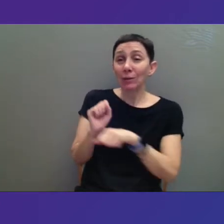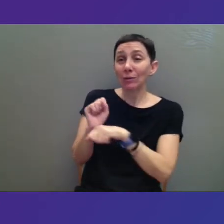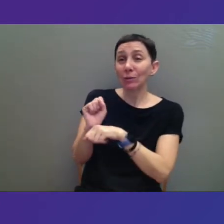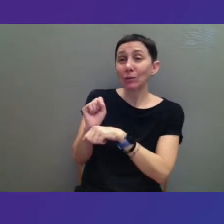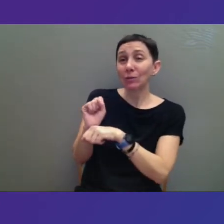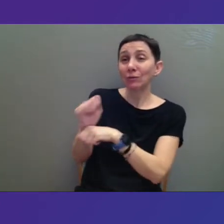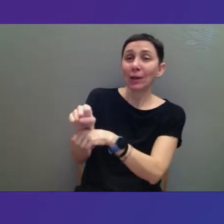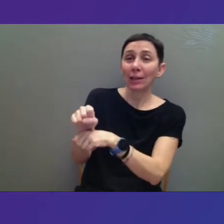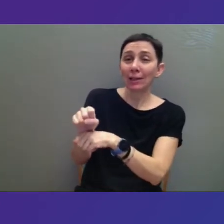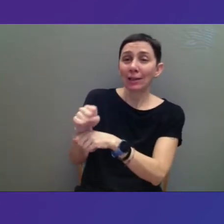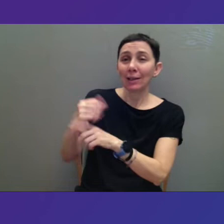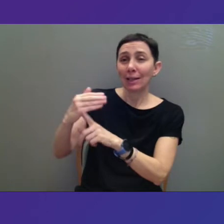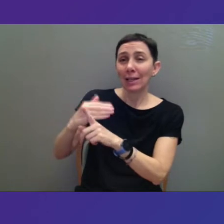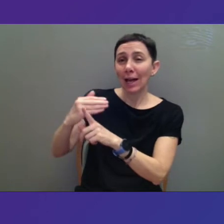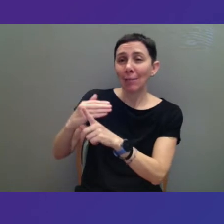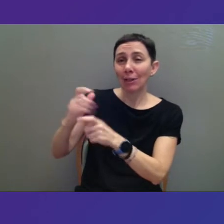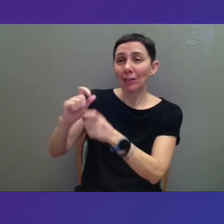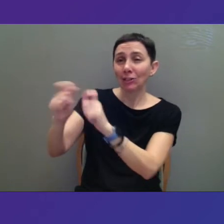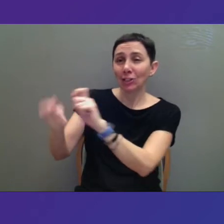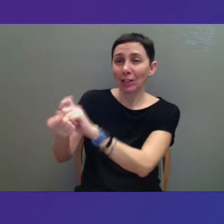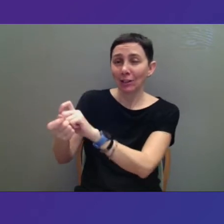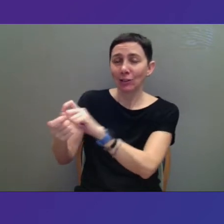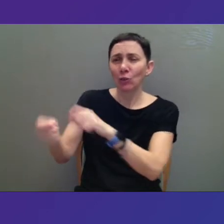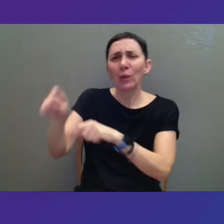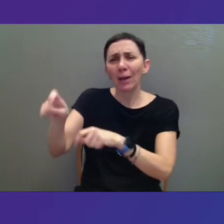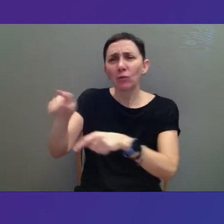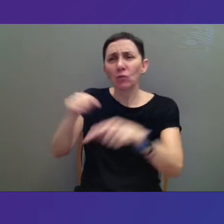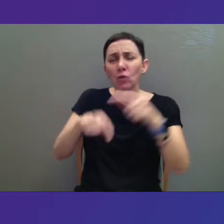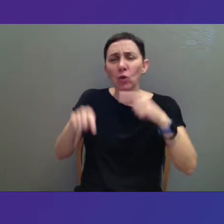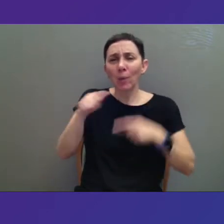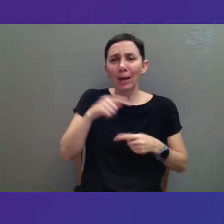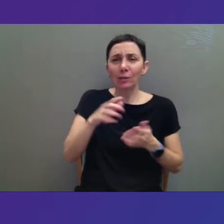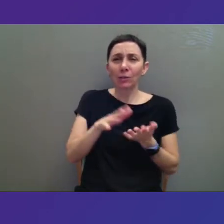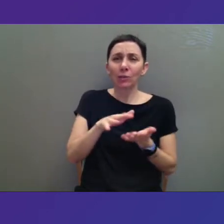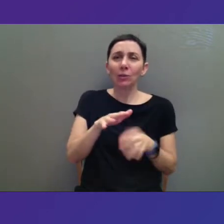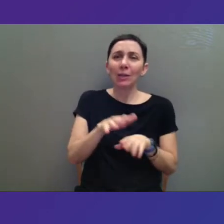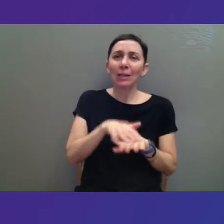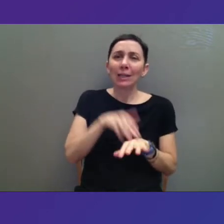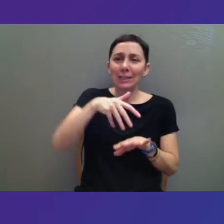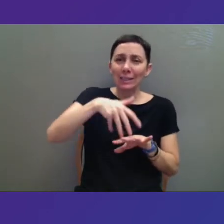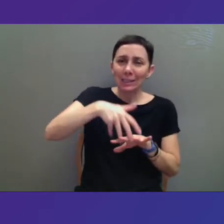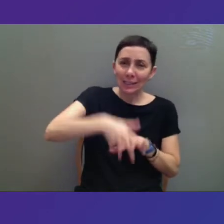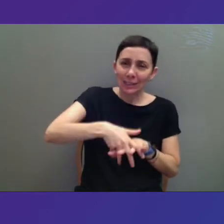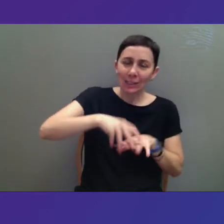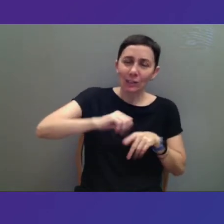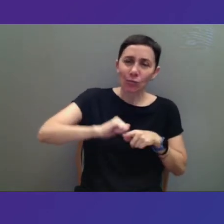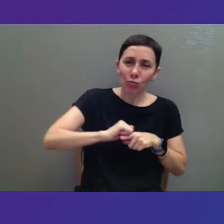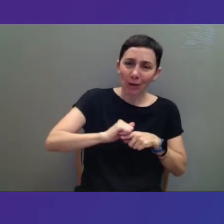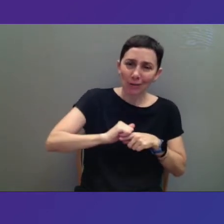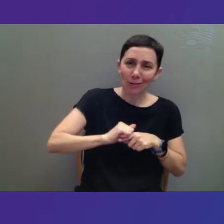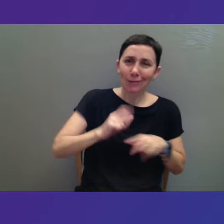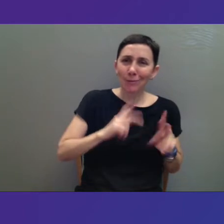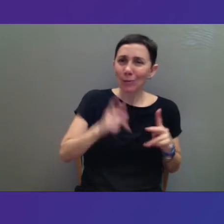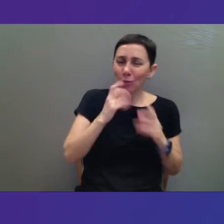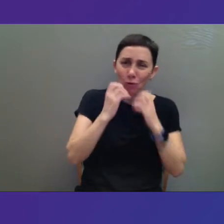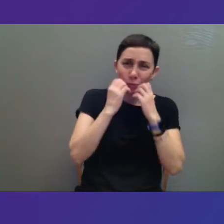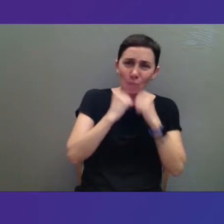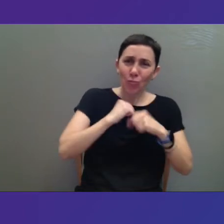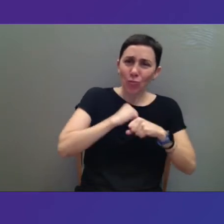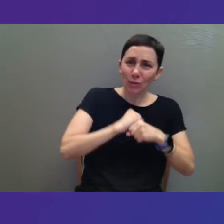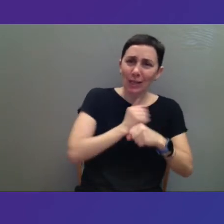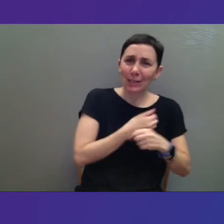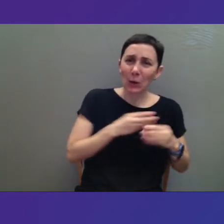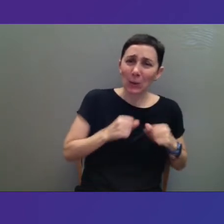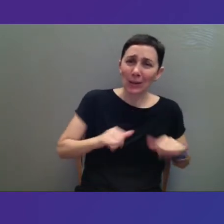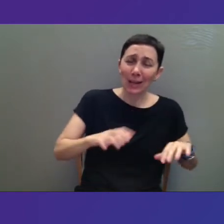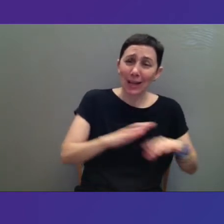this earth, we really have to go back to these indigenous practices and those who have been protecting our lands for so long. So the question is, how can we really